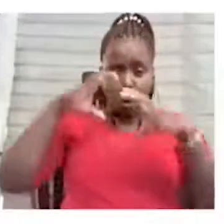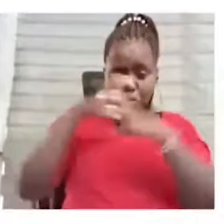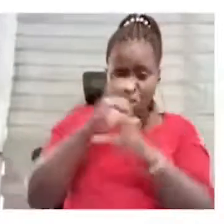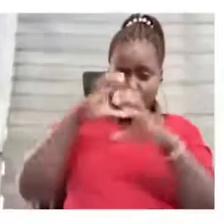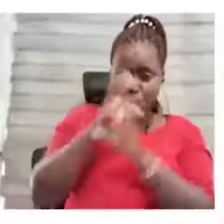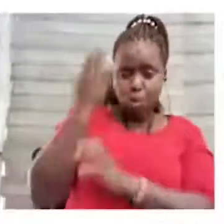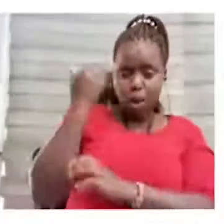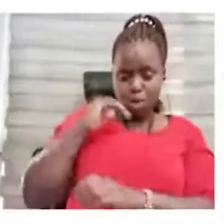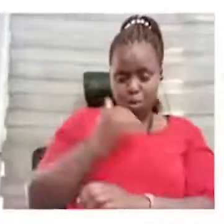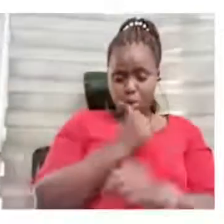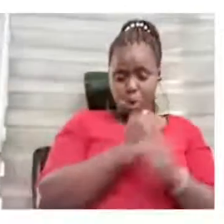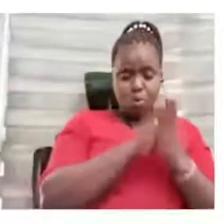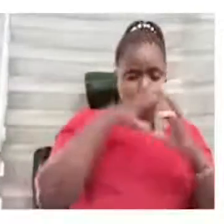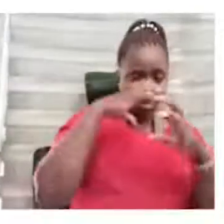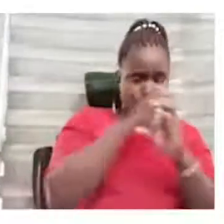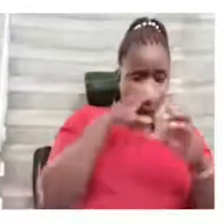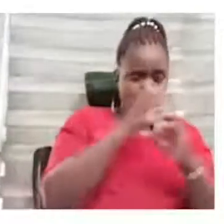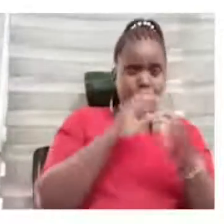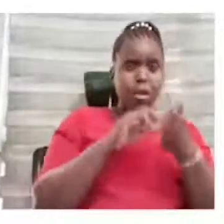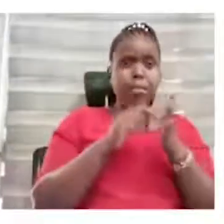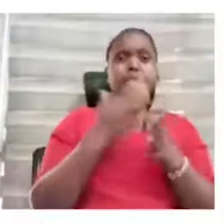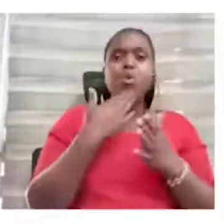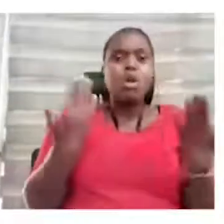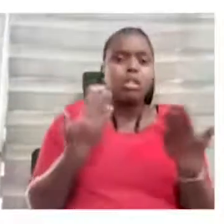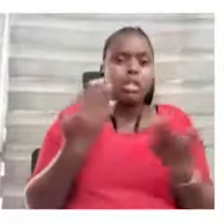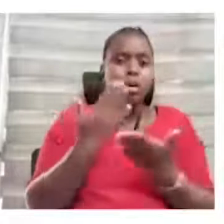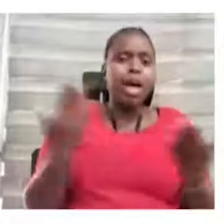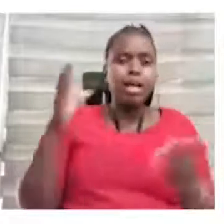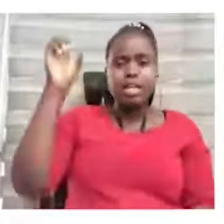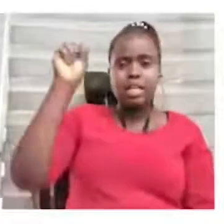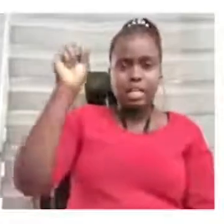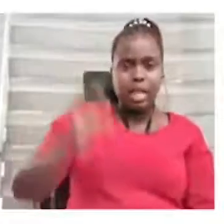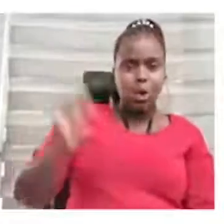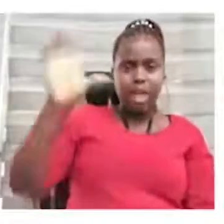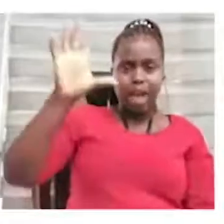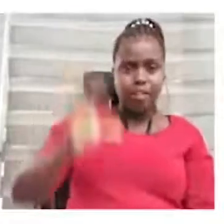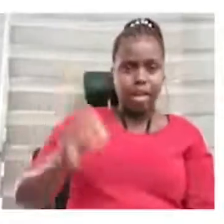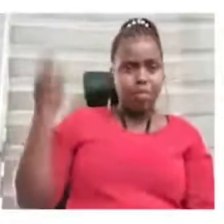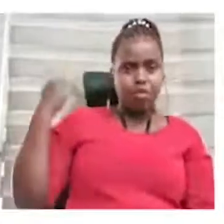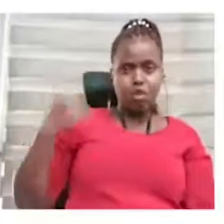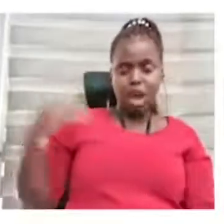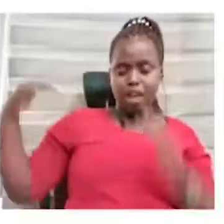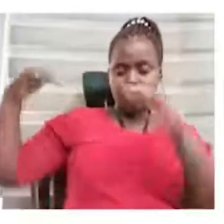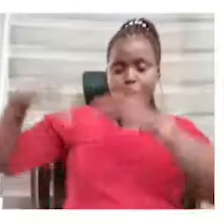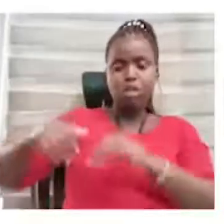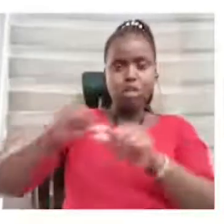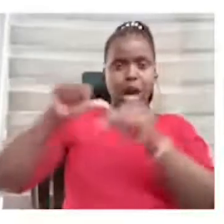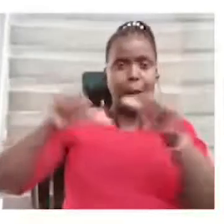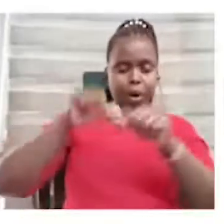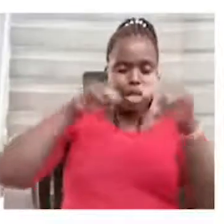Google. We did meet them in South Africa some time back and did a workshop on accessibility of devices.